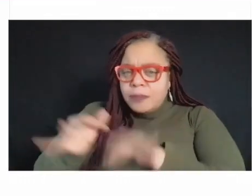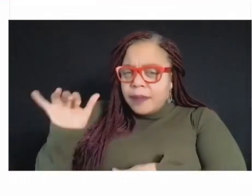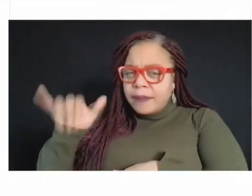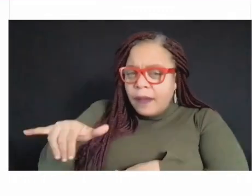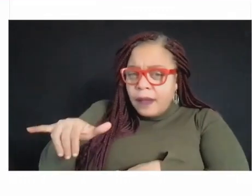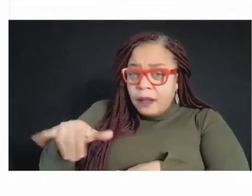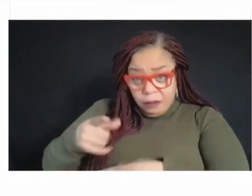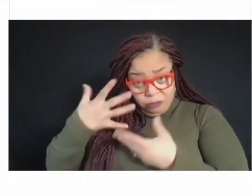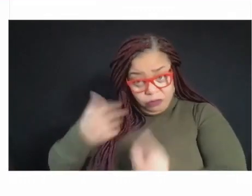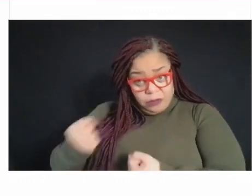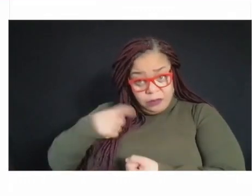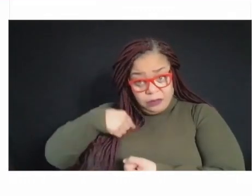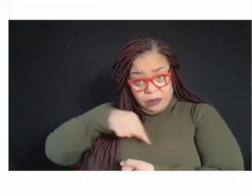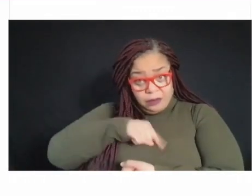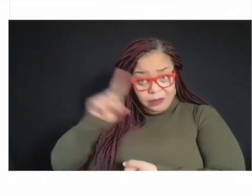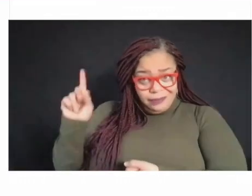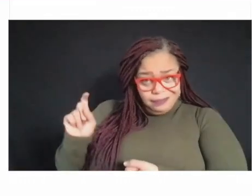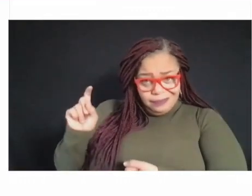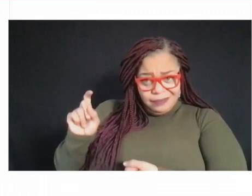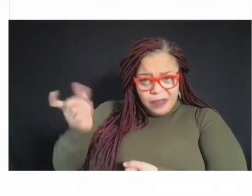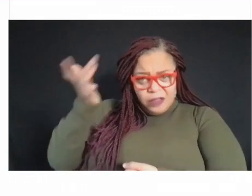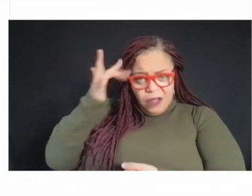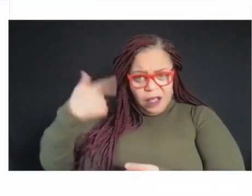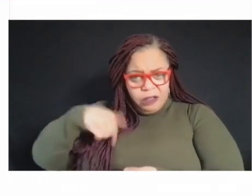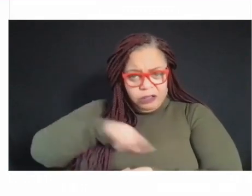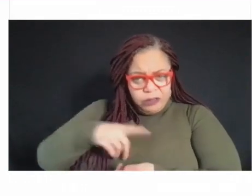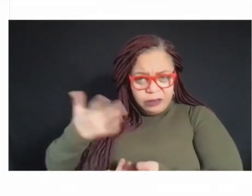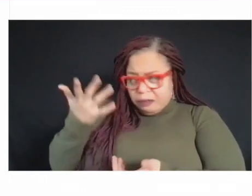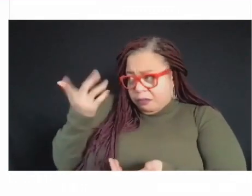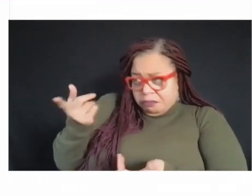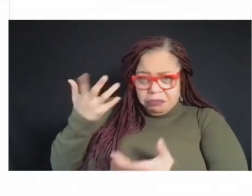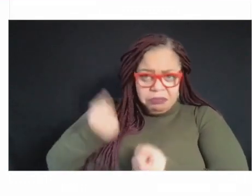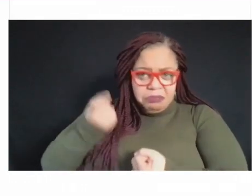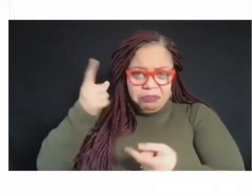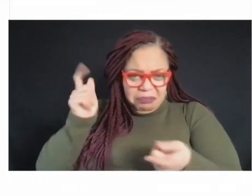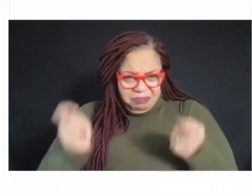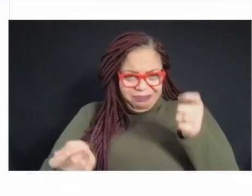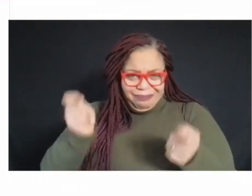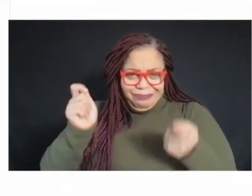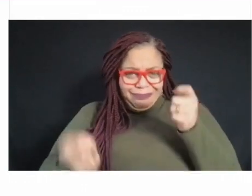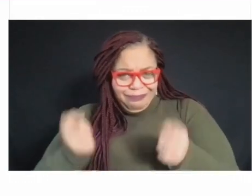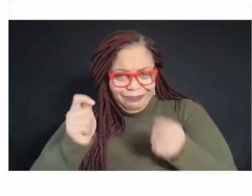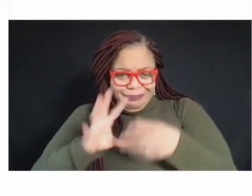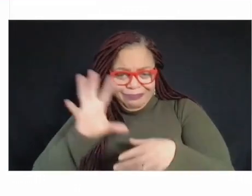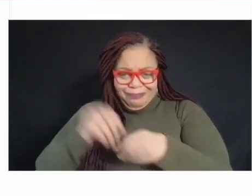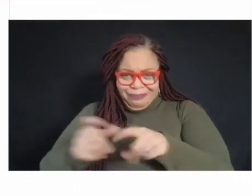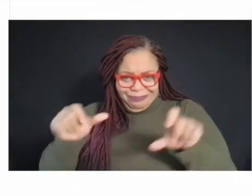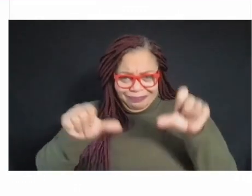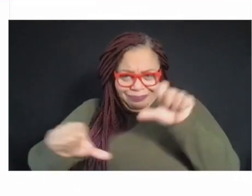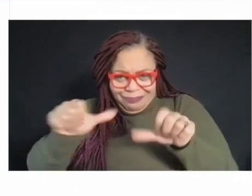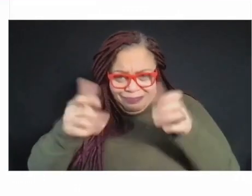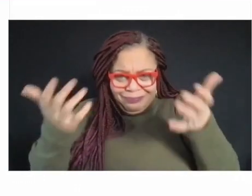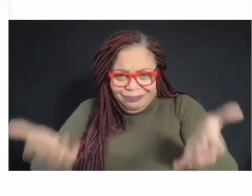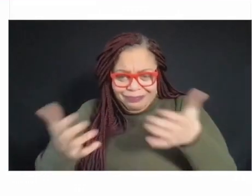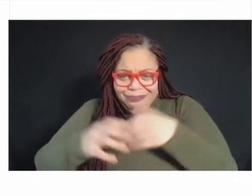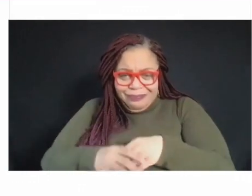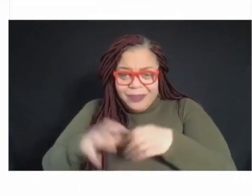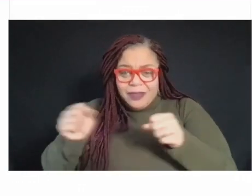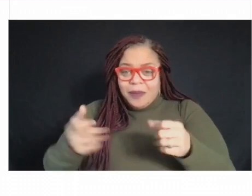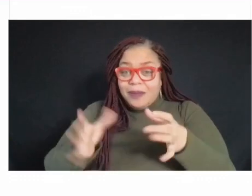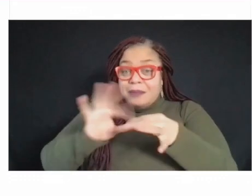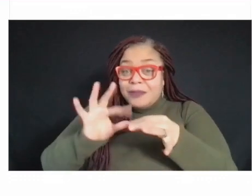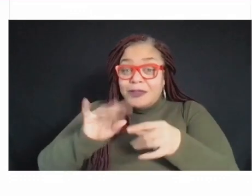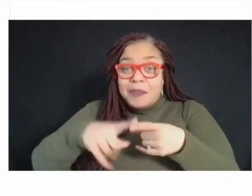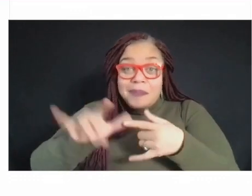in itself has not been something we've really talked about. Let me give you some examples. When we had the first data coming